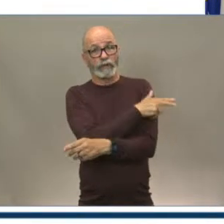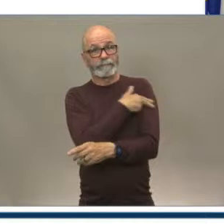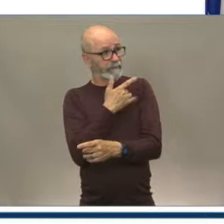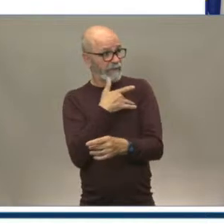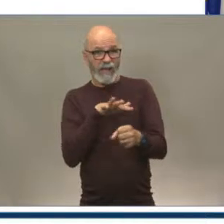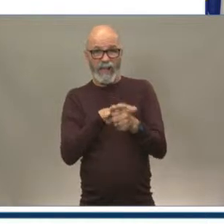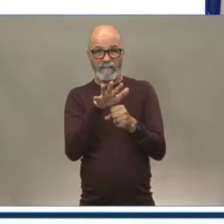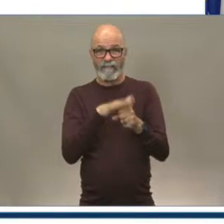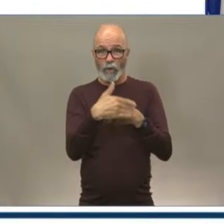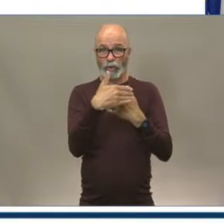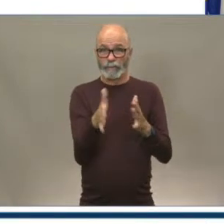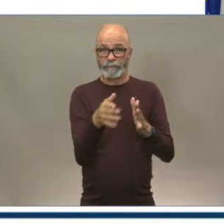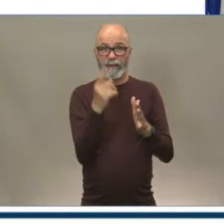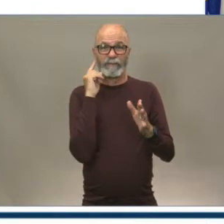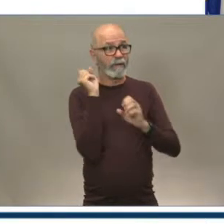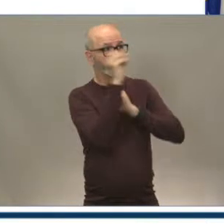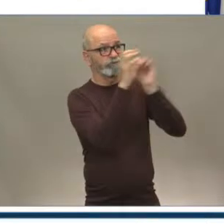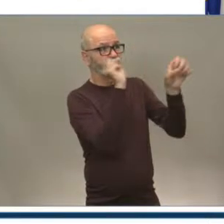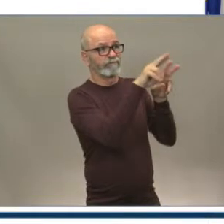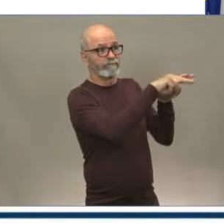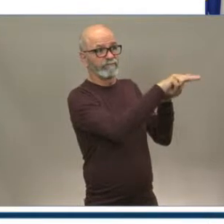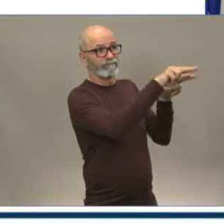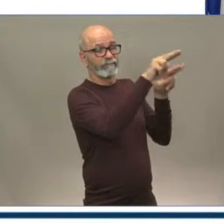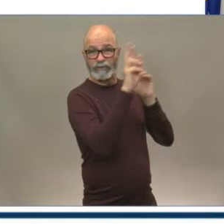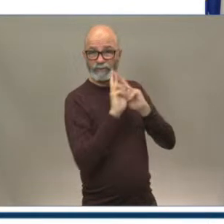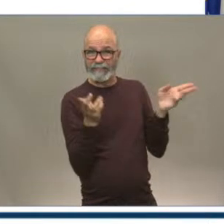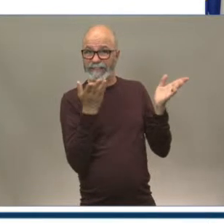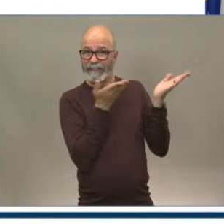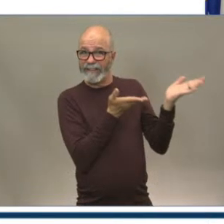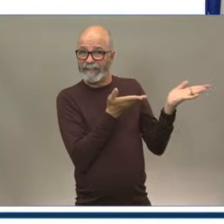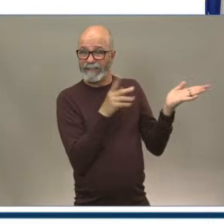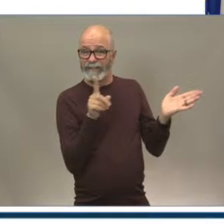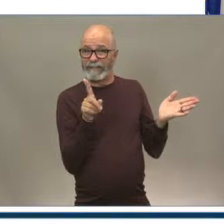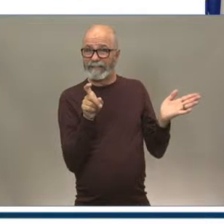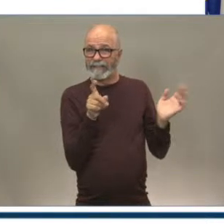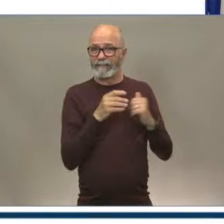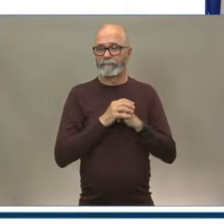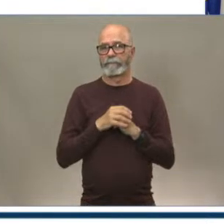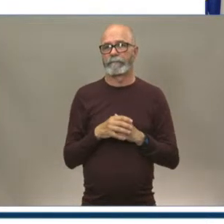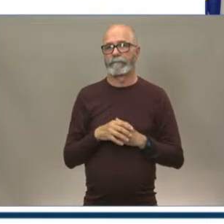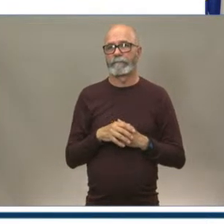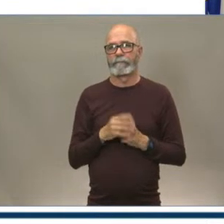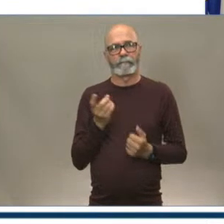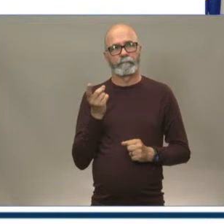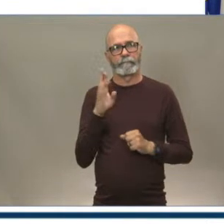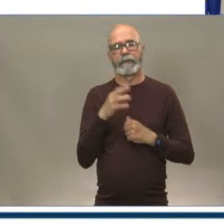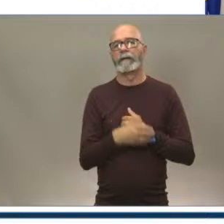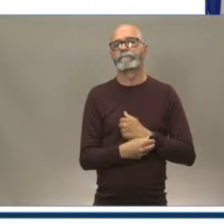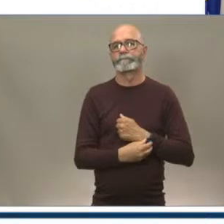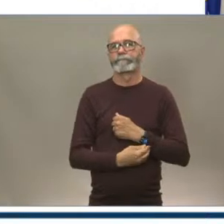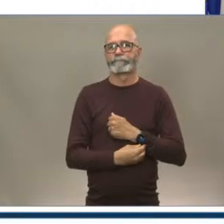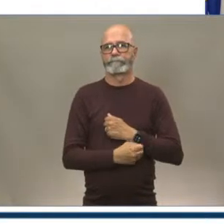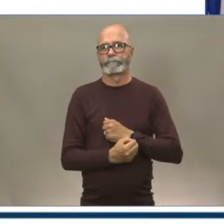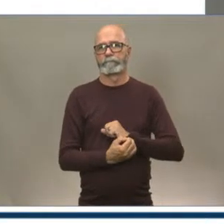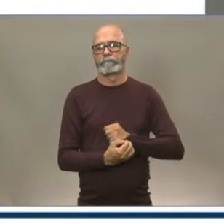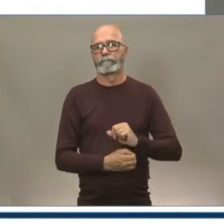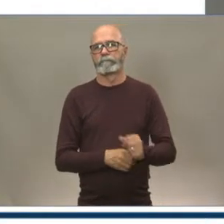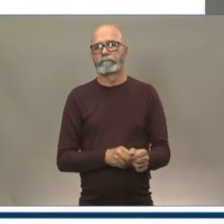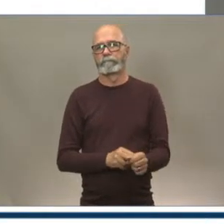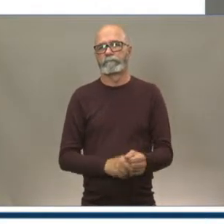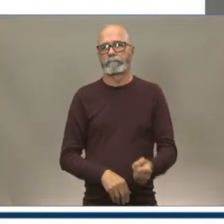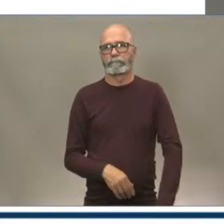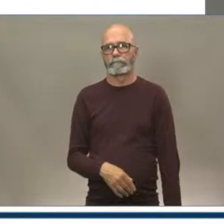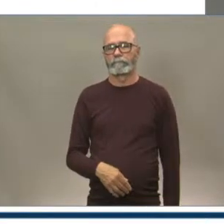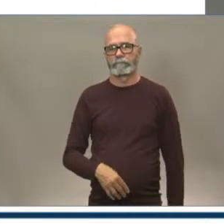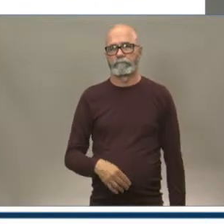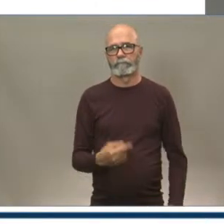do we know that we won't have any more space? So we're aware we've got some modeling projections that